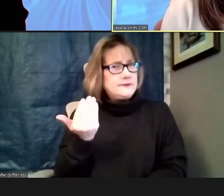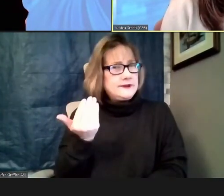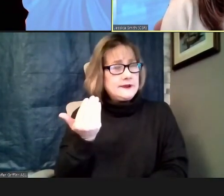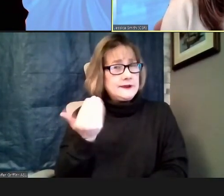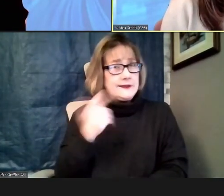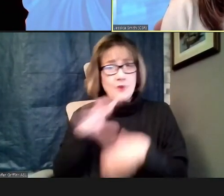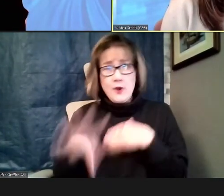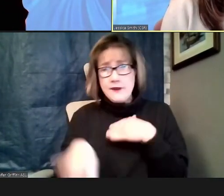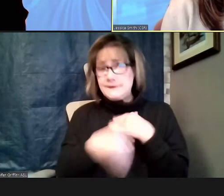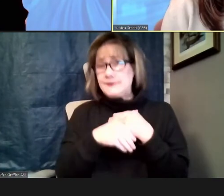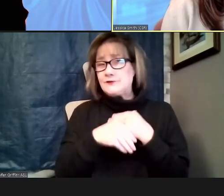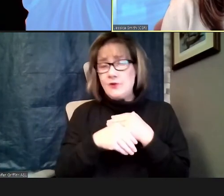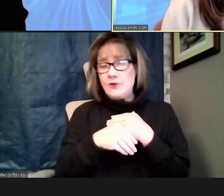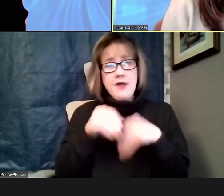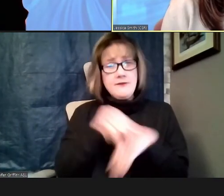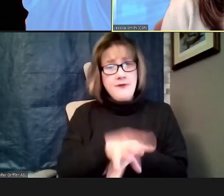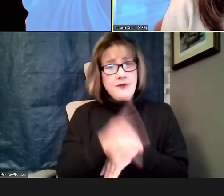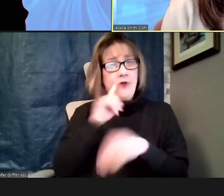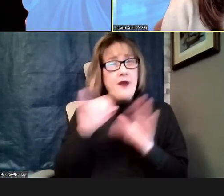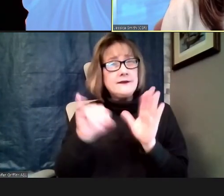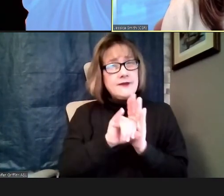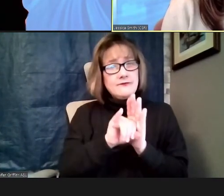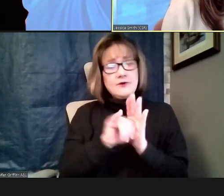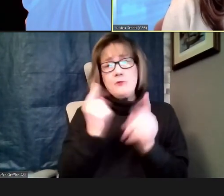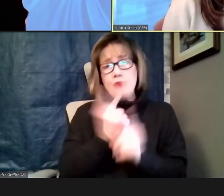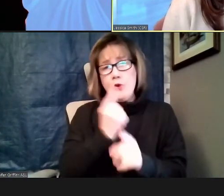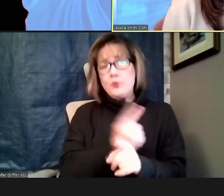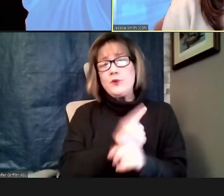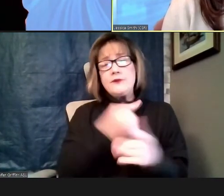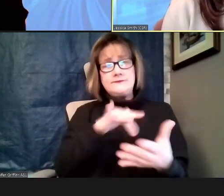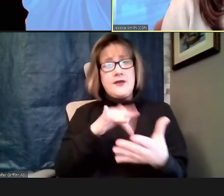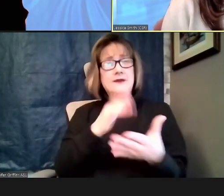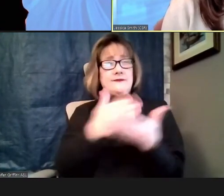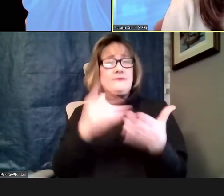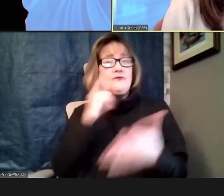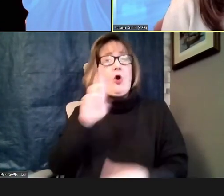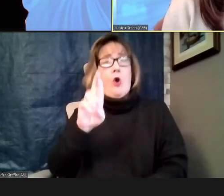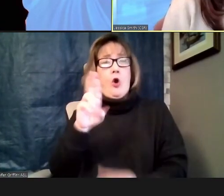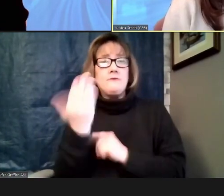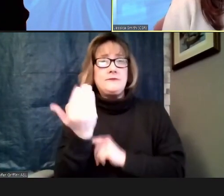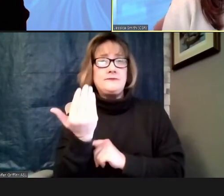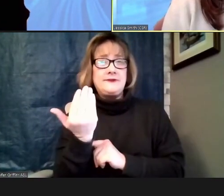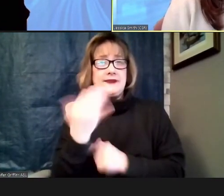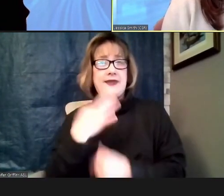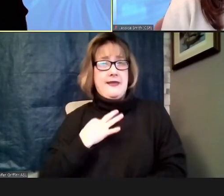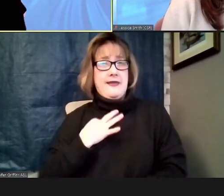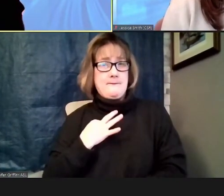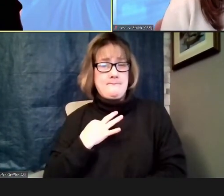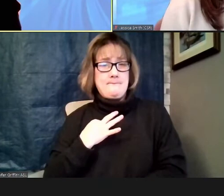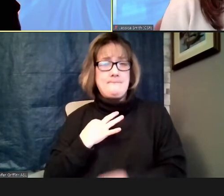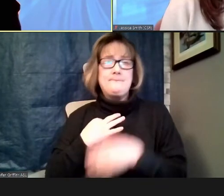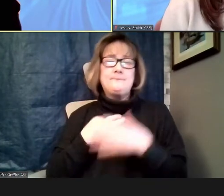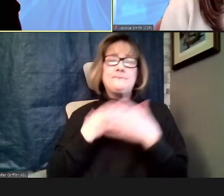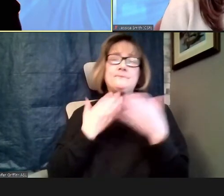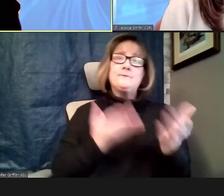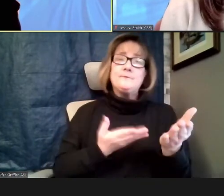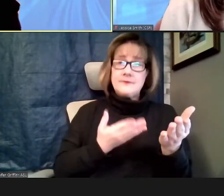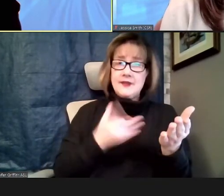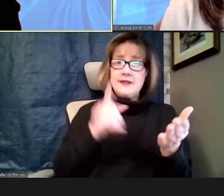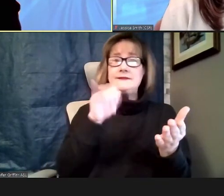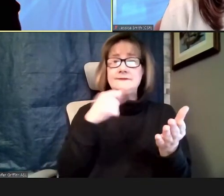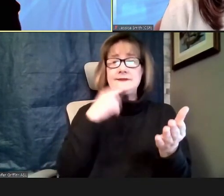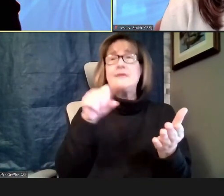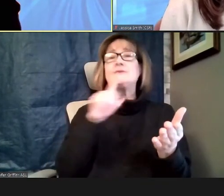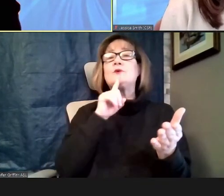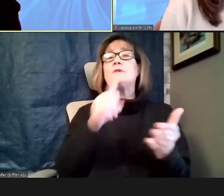additional advice for identifying an appropriate study section for an R15 application? So there are